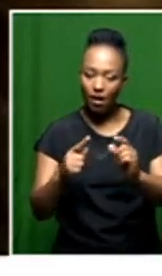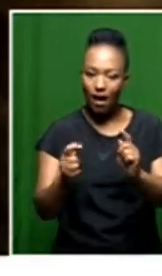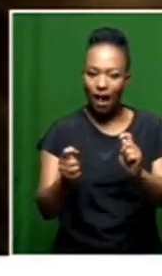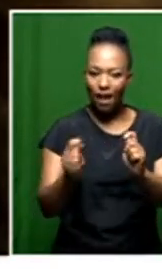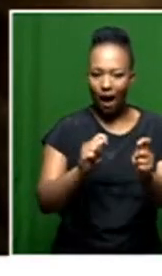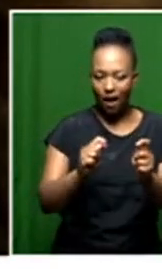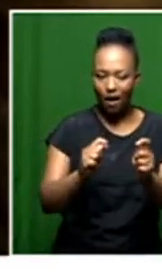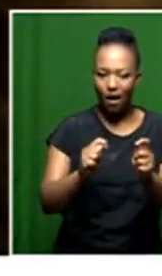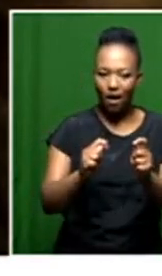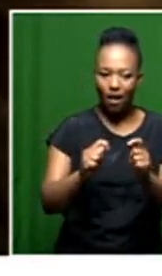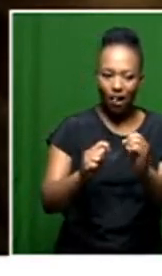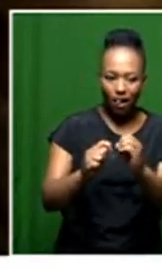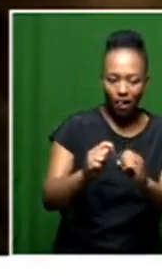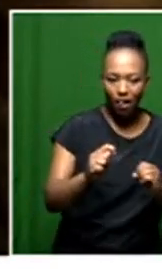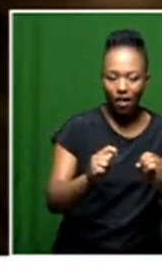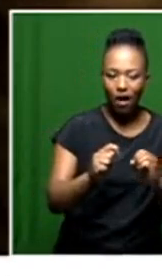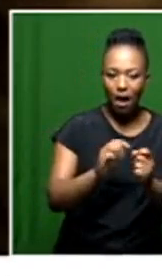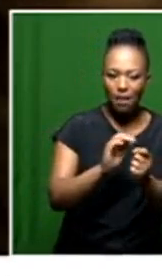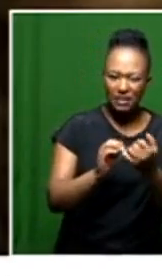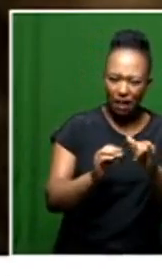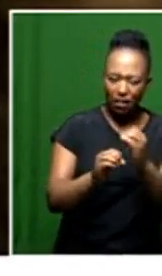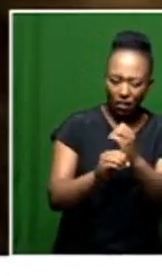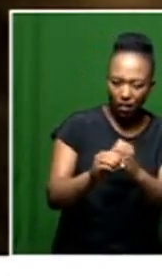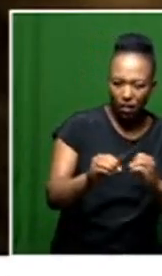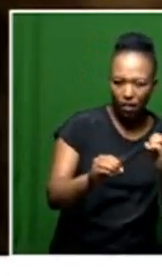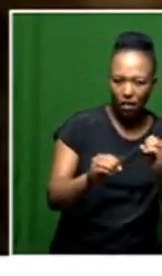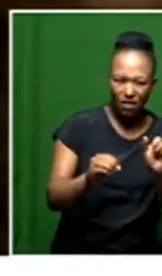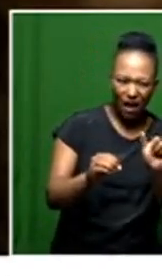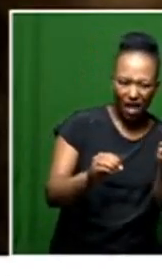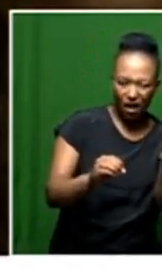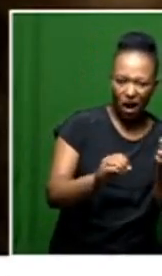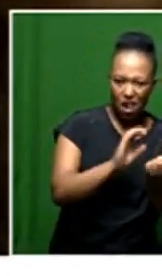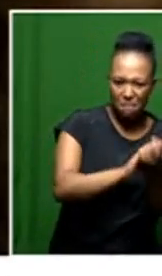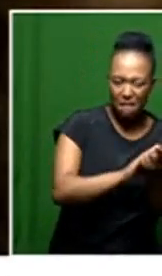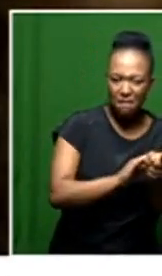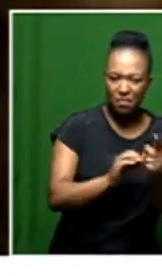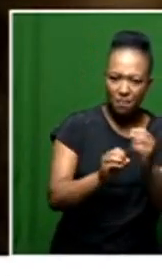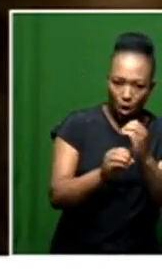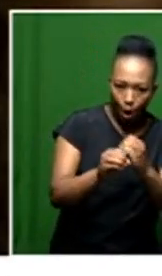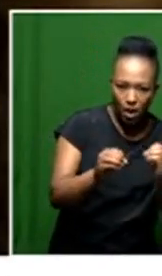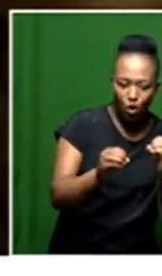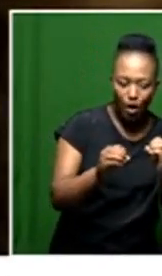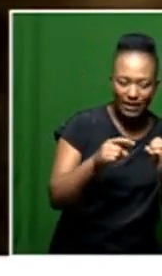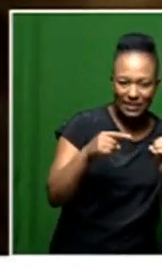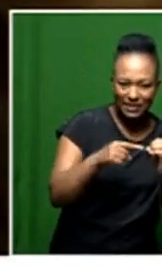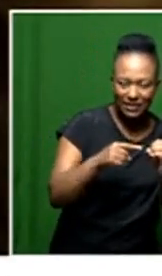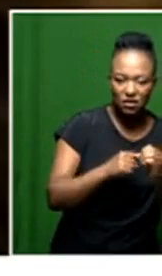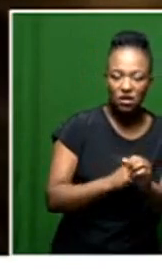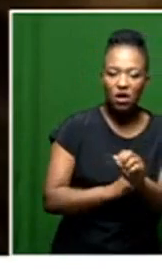developed a small little variation. It's still Omicron, but a sister of an Omicron. It's the same offspring of Omicron, which we call